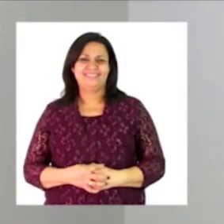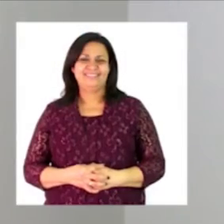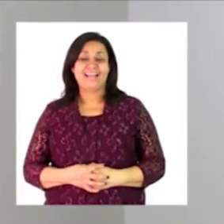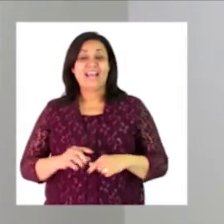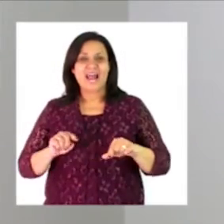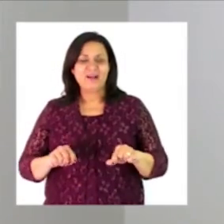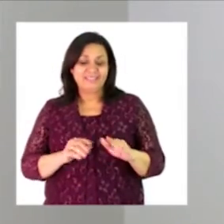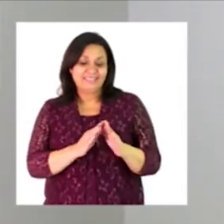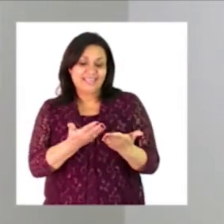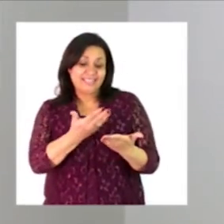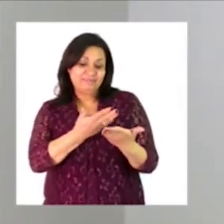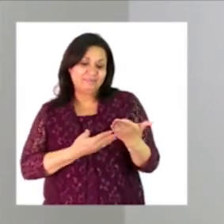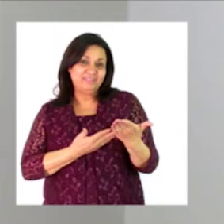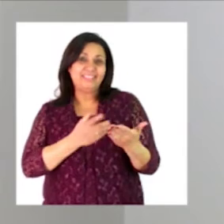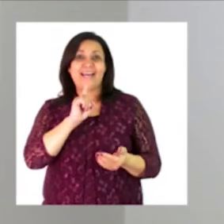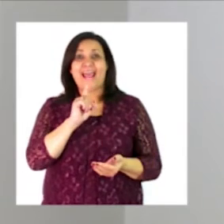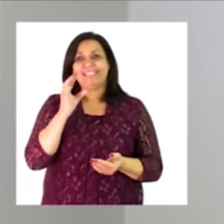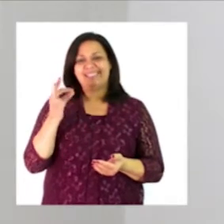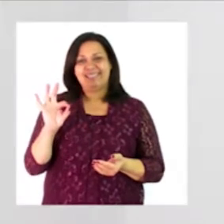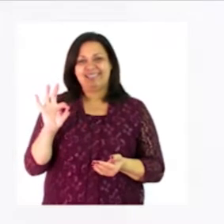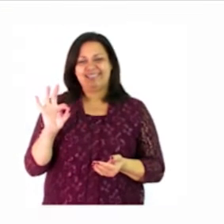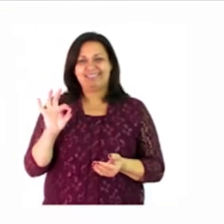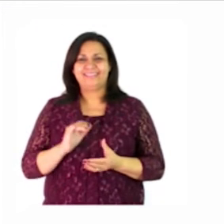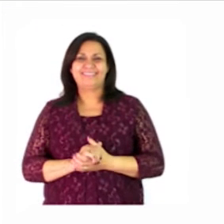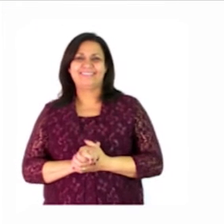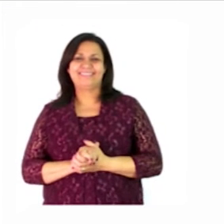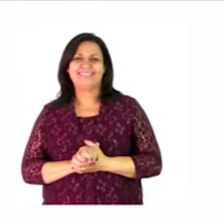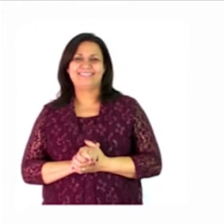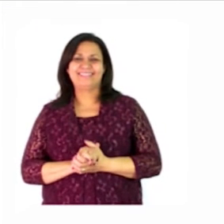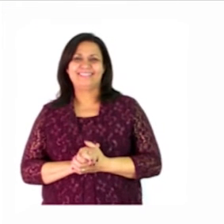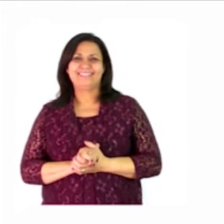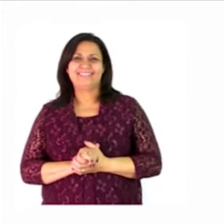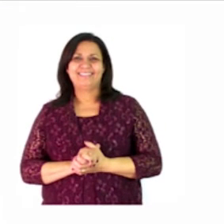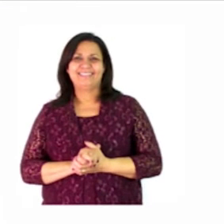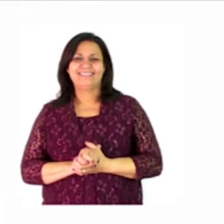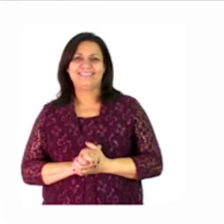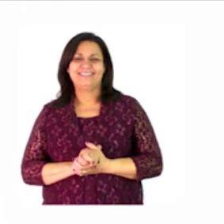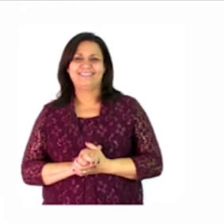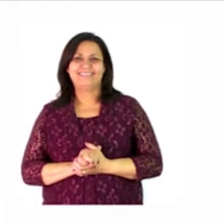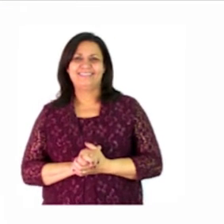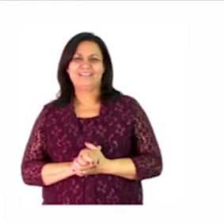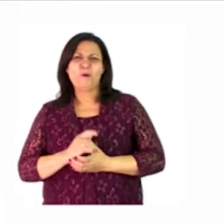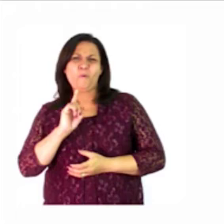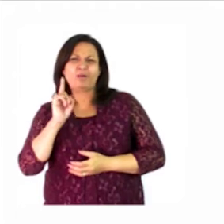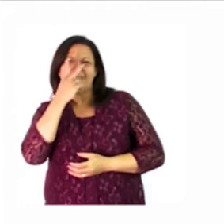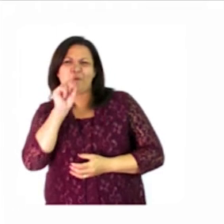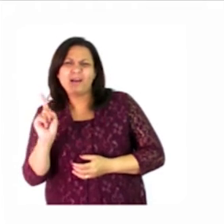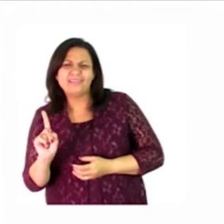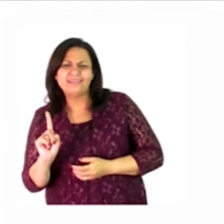Now let's turn to page 19 of our booklet. And what do we